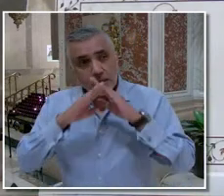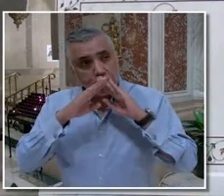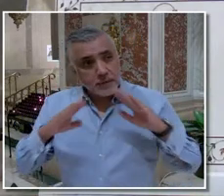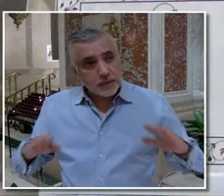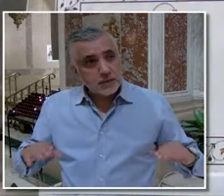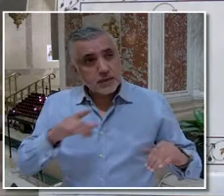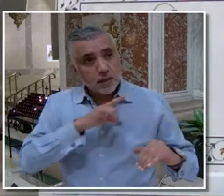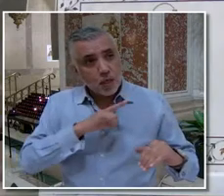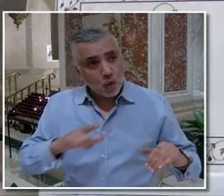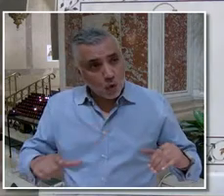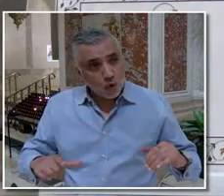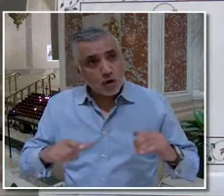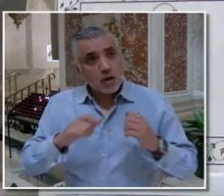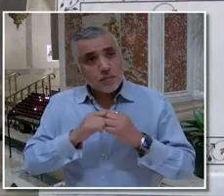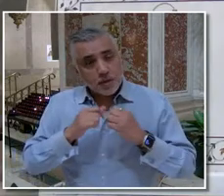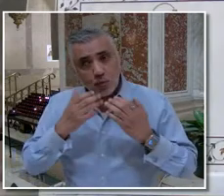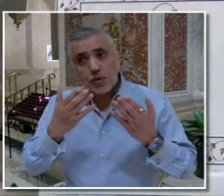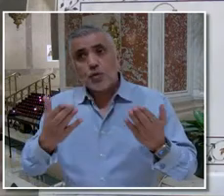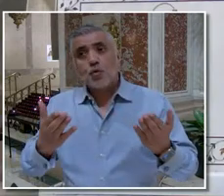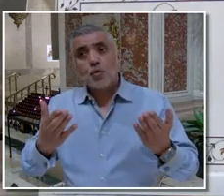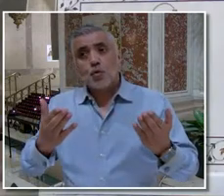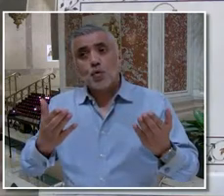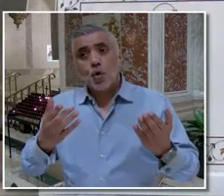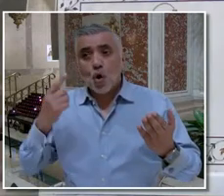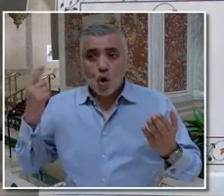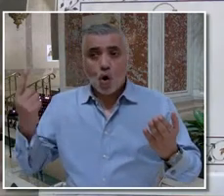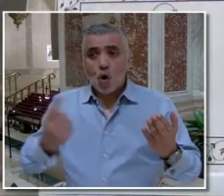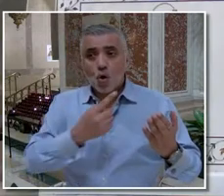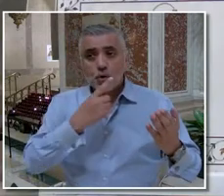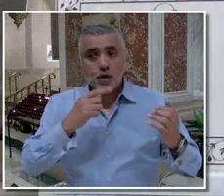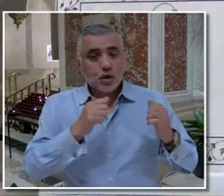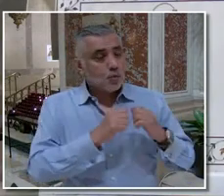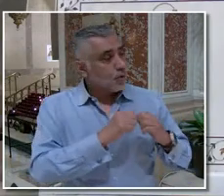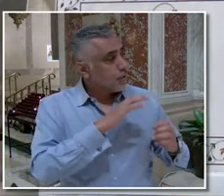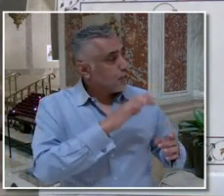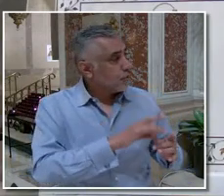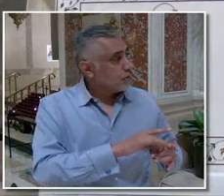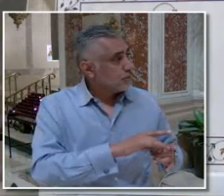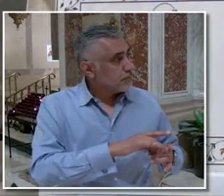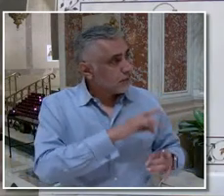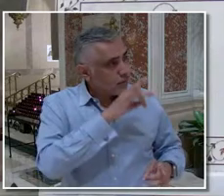peace of the Lord be with you always.